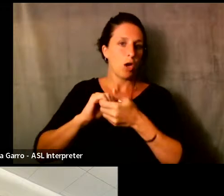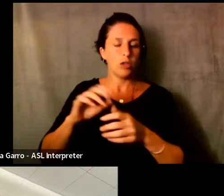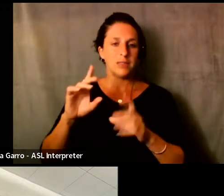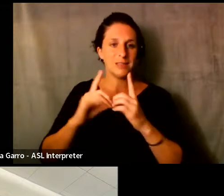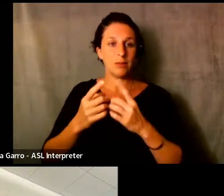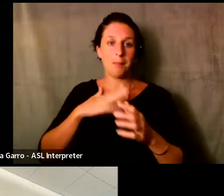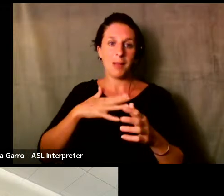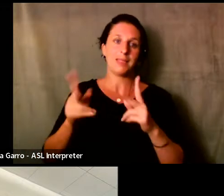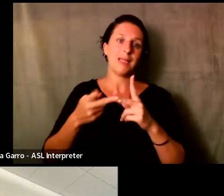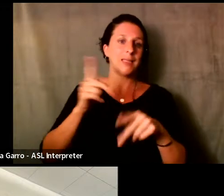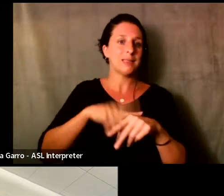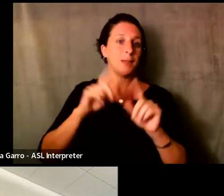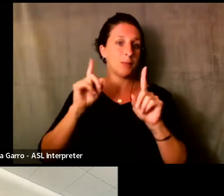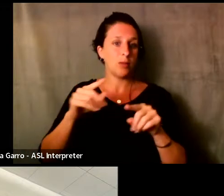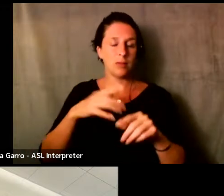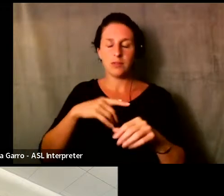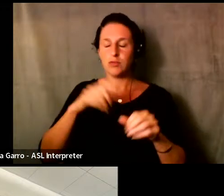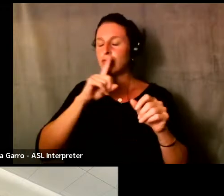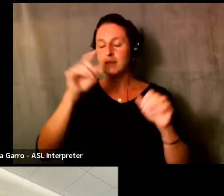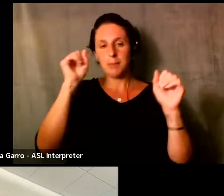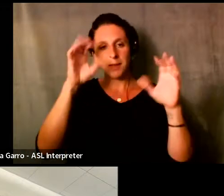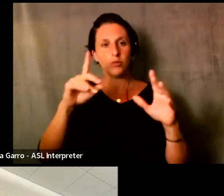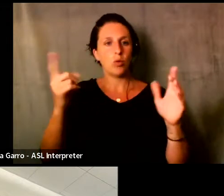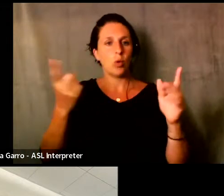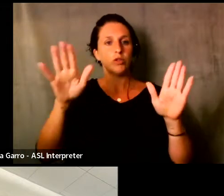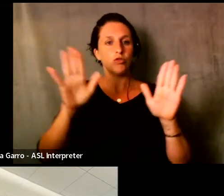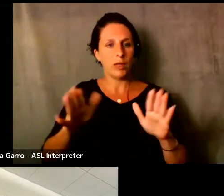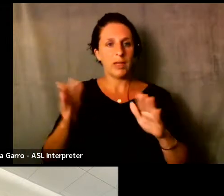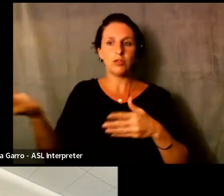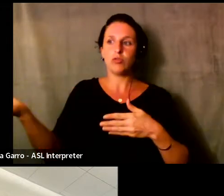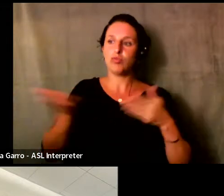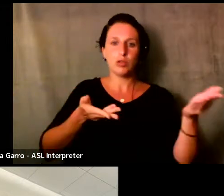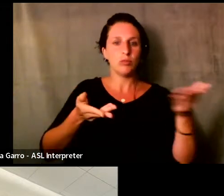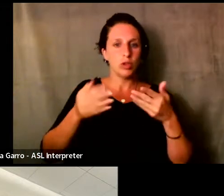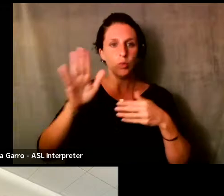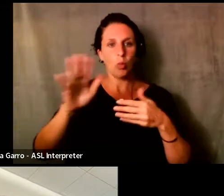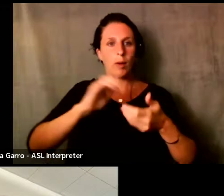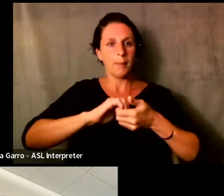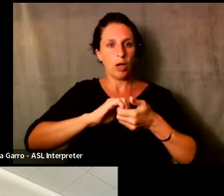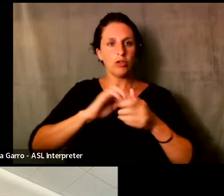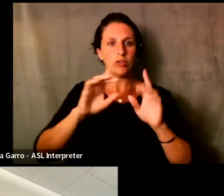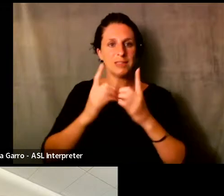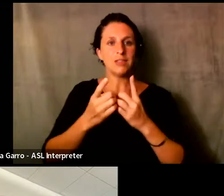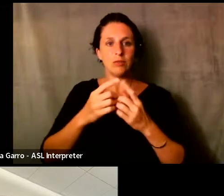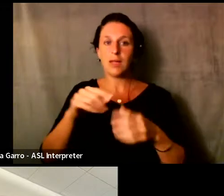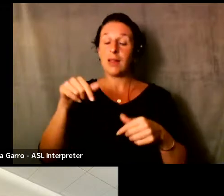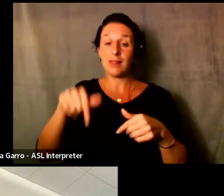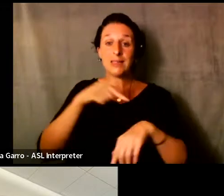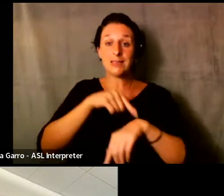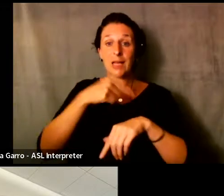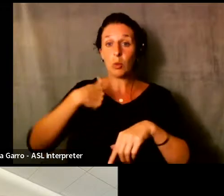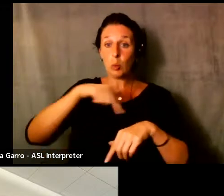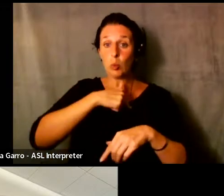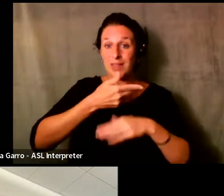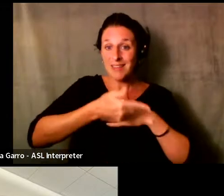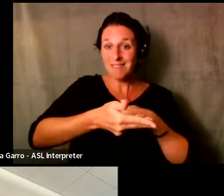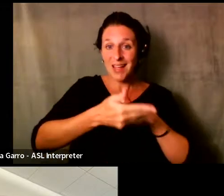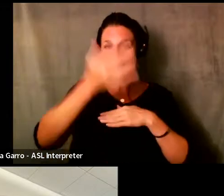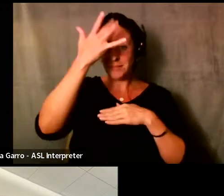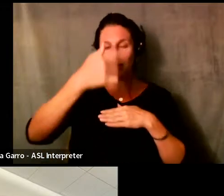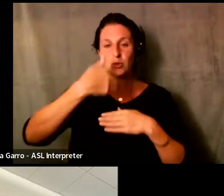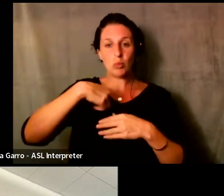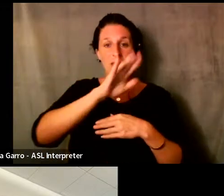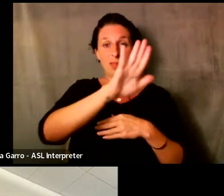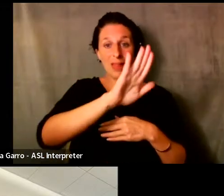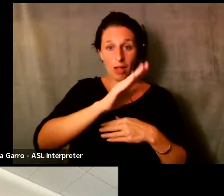I think it's amazing. It's always great to bring in your partner school districts, and this time we were invited because we're their partner. And